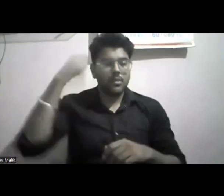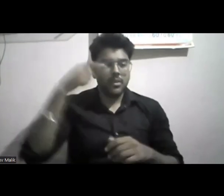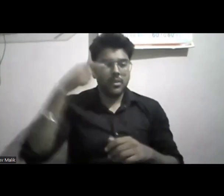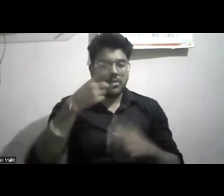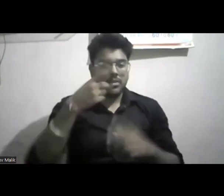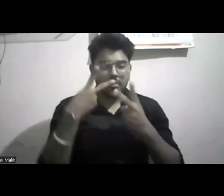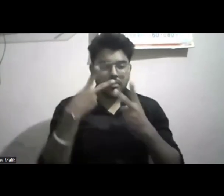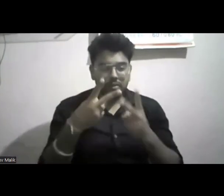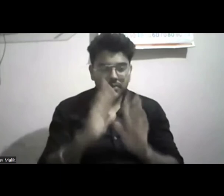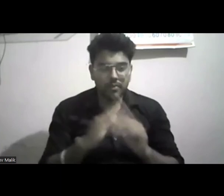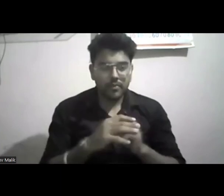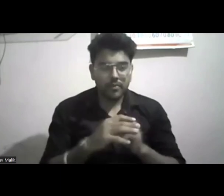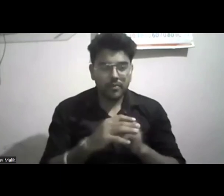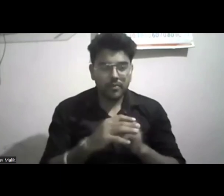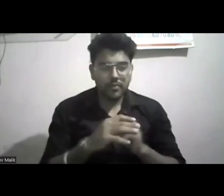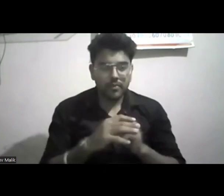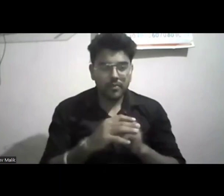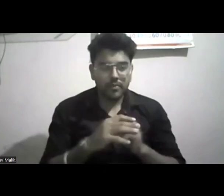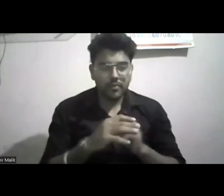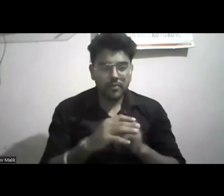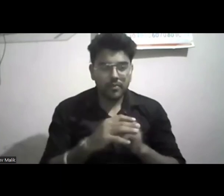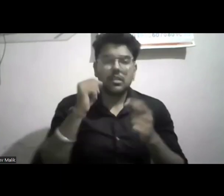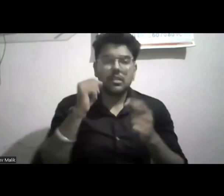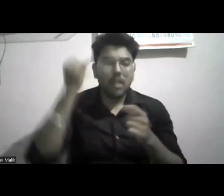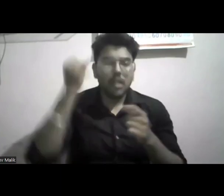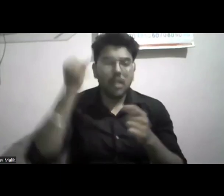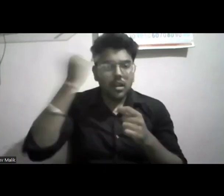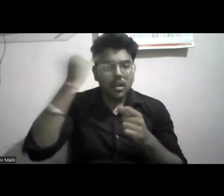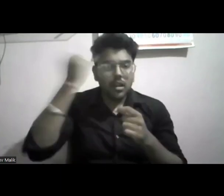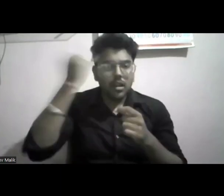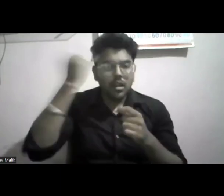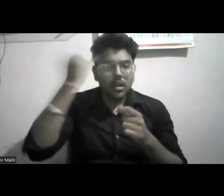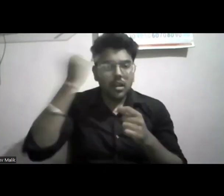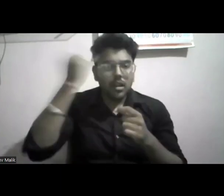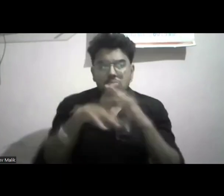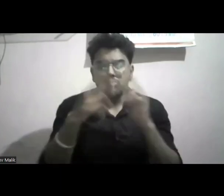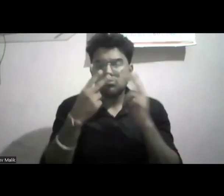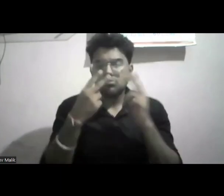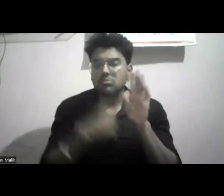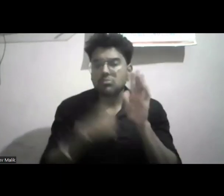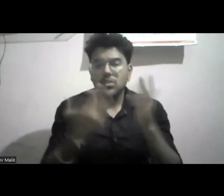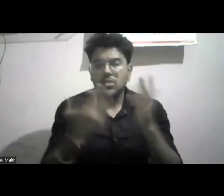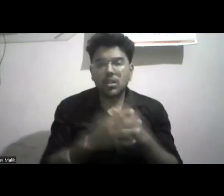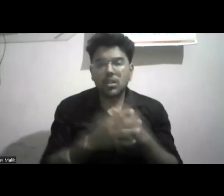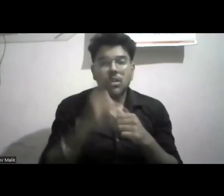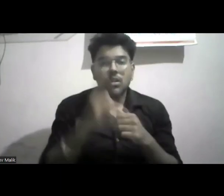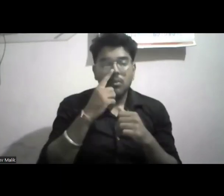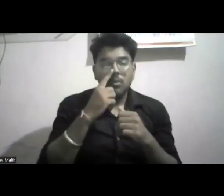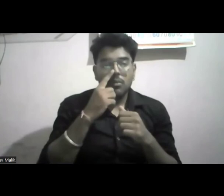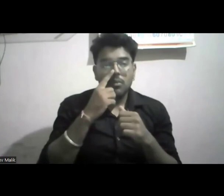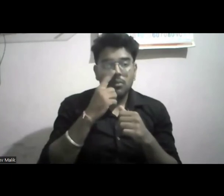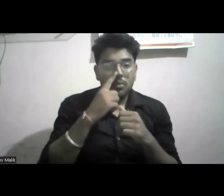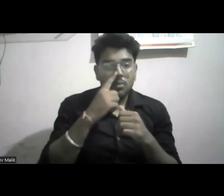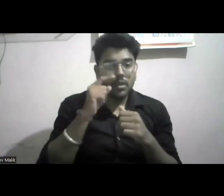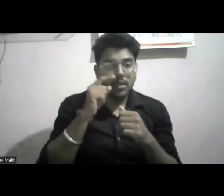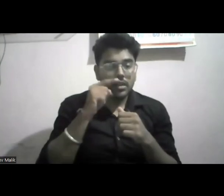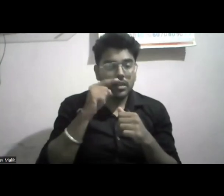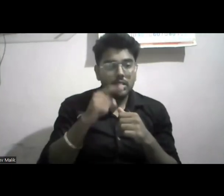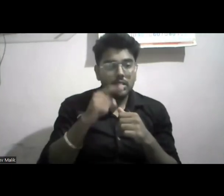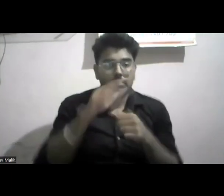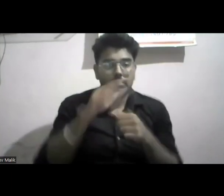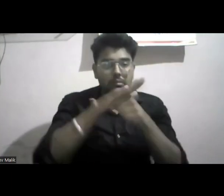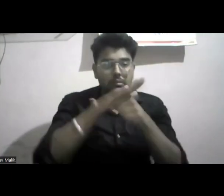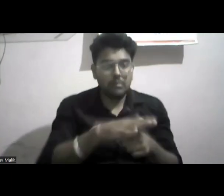you know, problematizes this entire idea of how, you know, women with mental disabilities are seen and